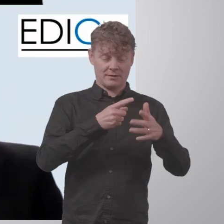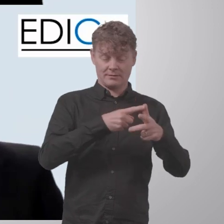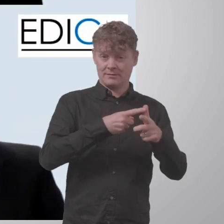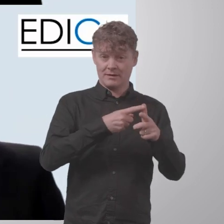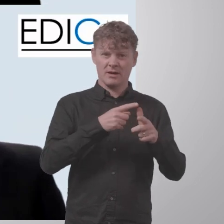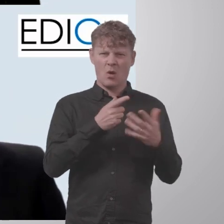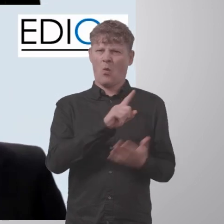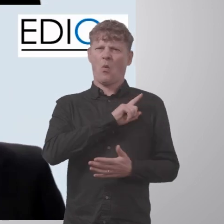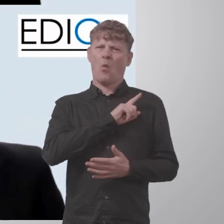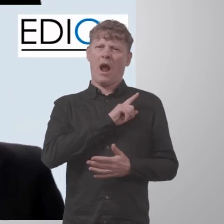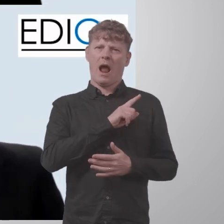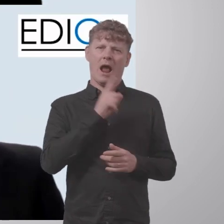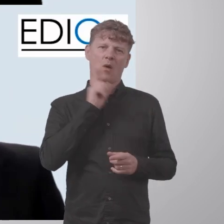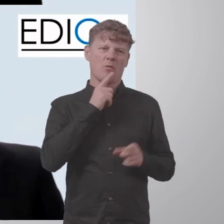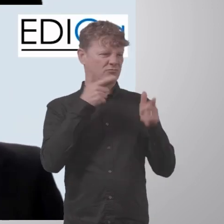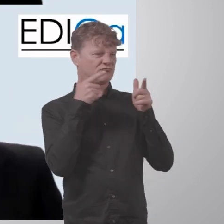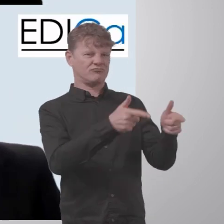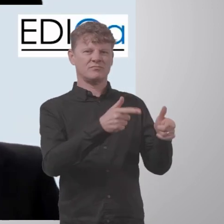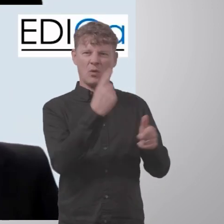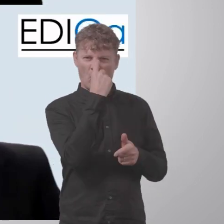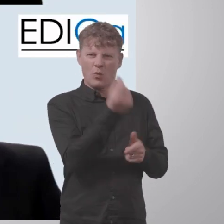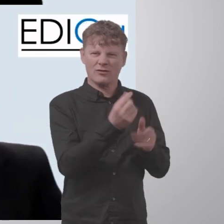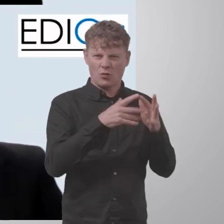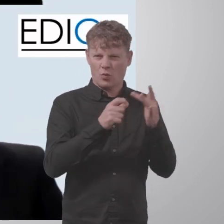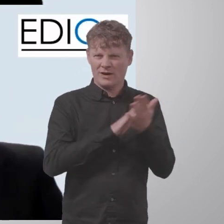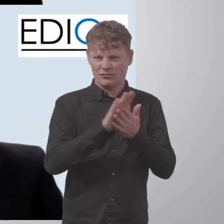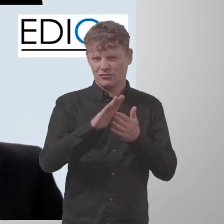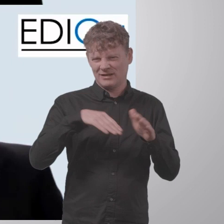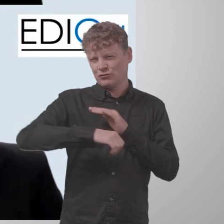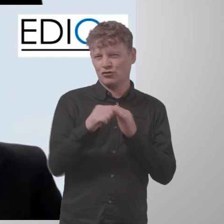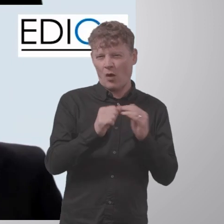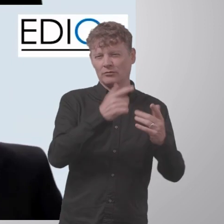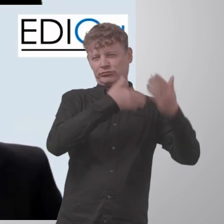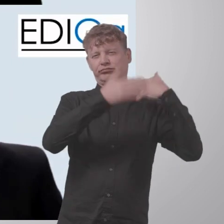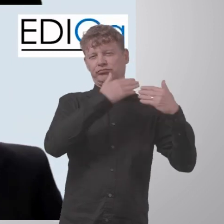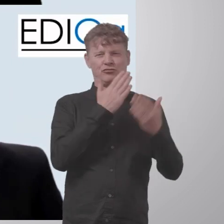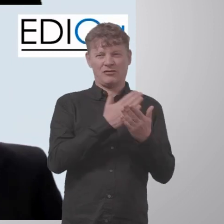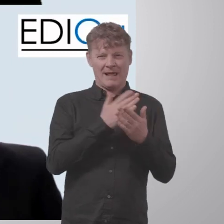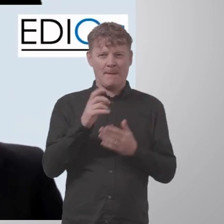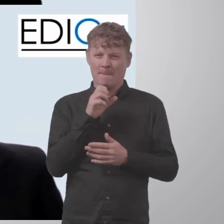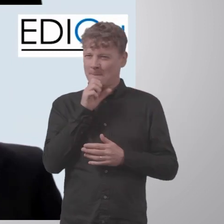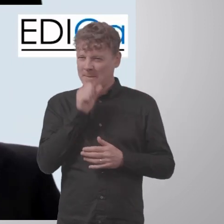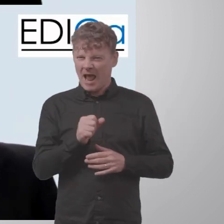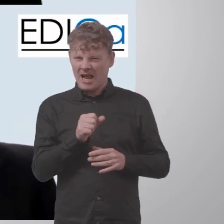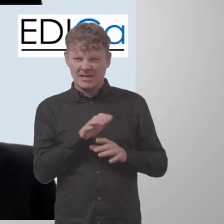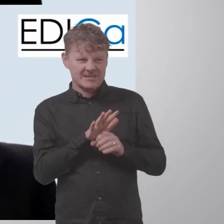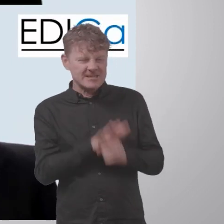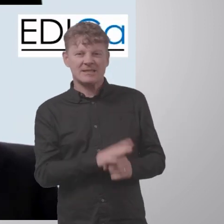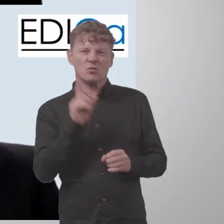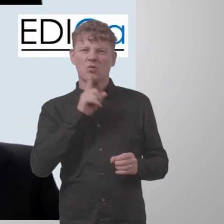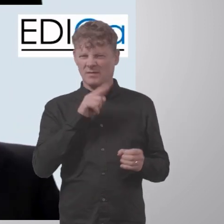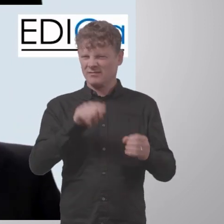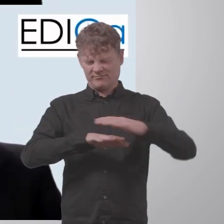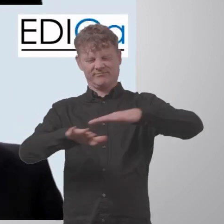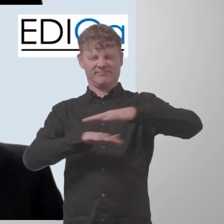in 16th and 17th century Scotland. And of course, misogyny was one of the underlying reasons for it. But in terms of actually pursuing a career